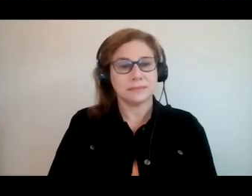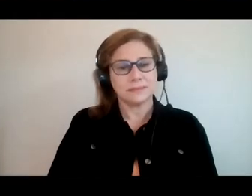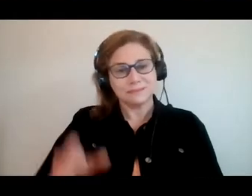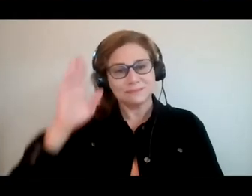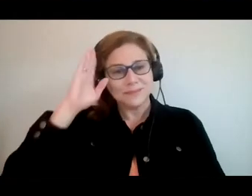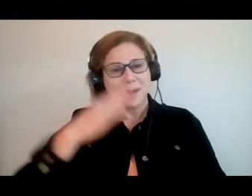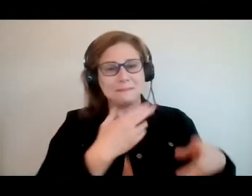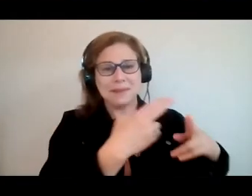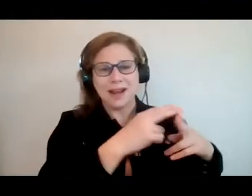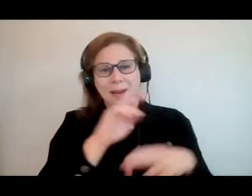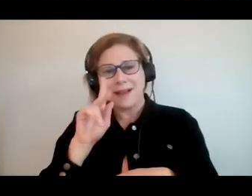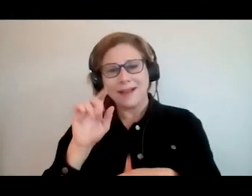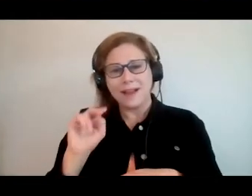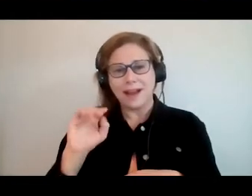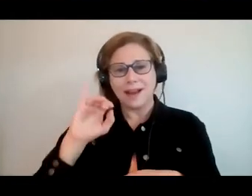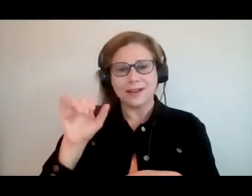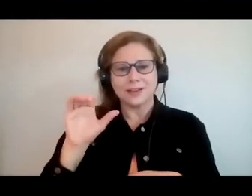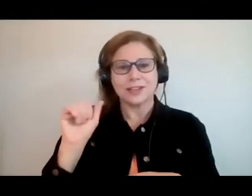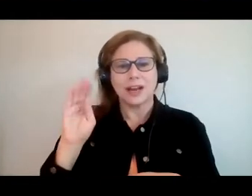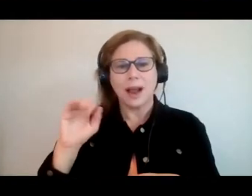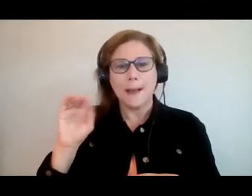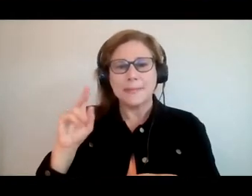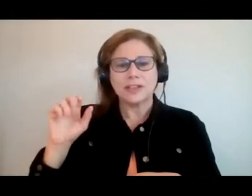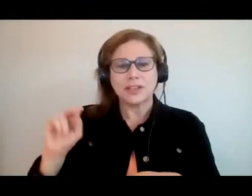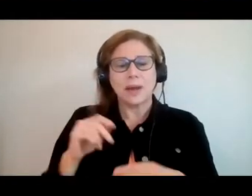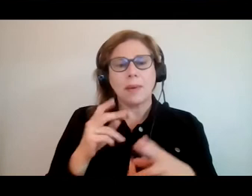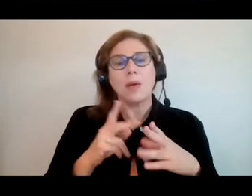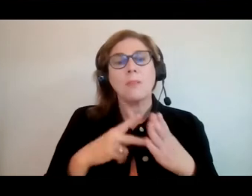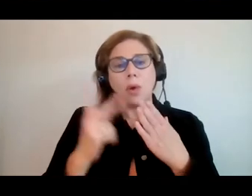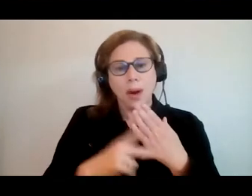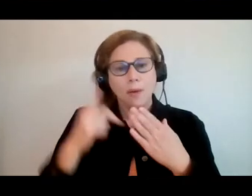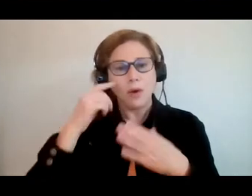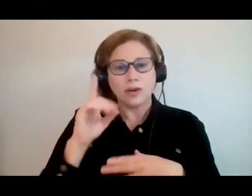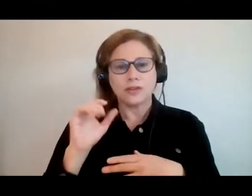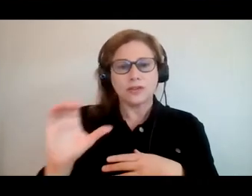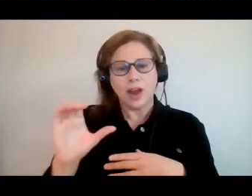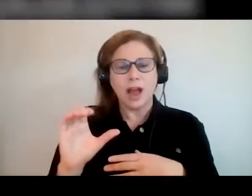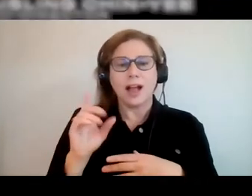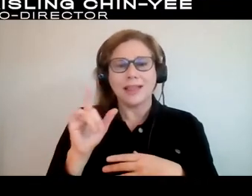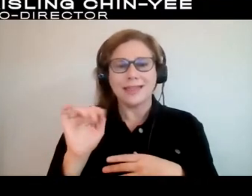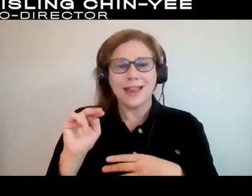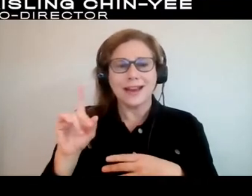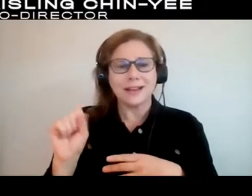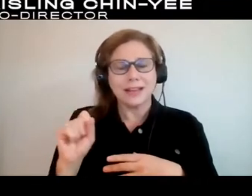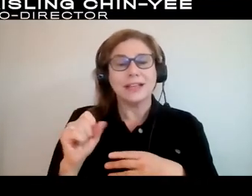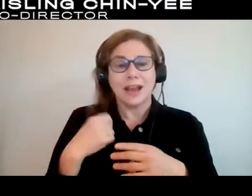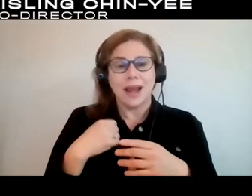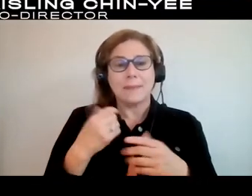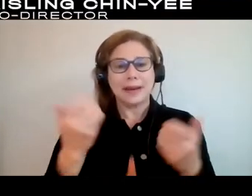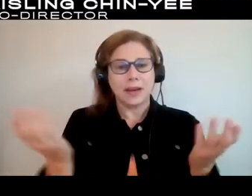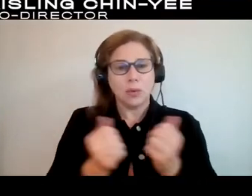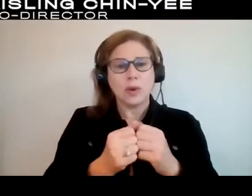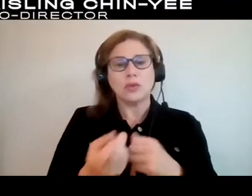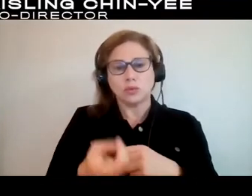Hi, I'm Ken Jacobson, one of the programmers for DocLands, and I'm here with the directors of No Ordinary Man, Ashling, Chin-Yee,